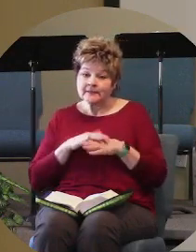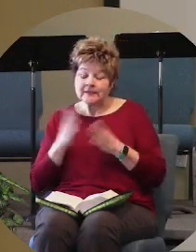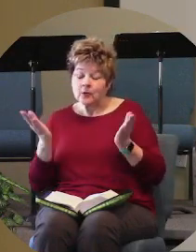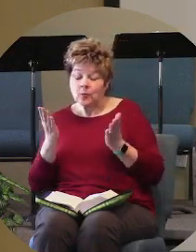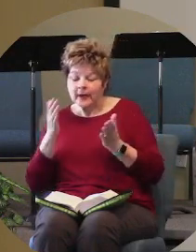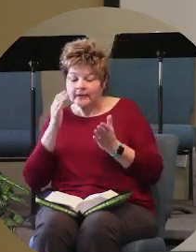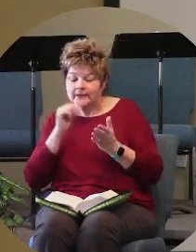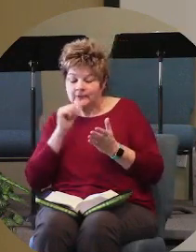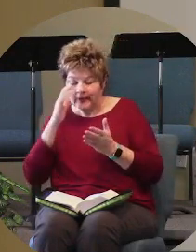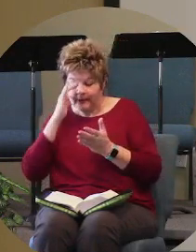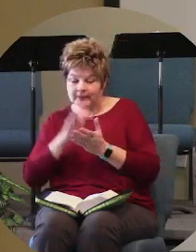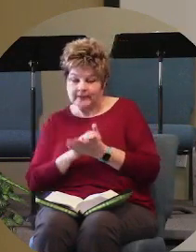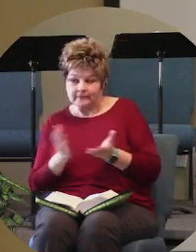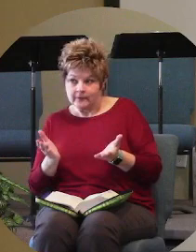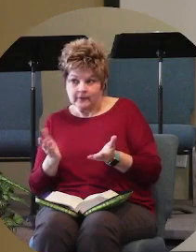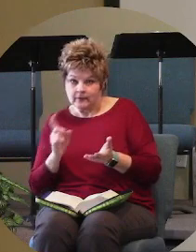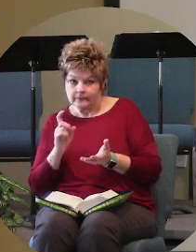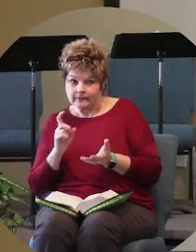believe?